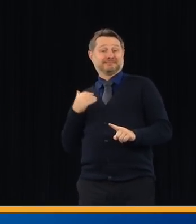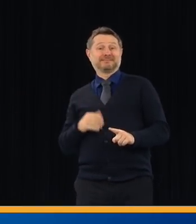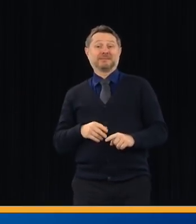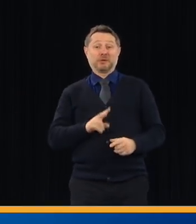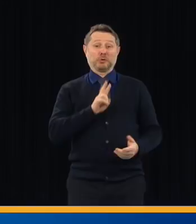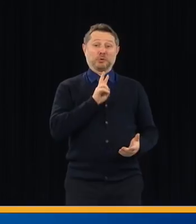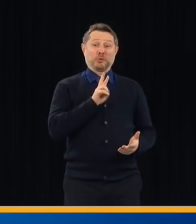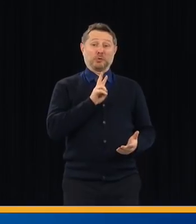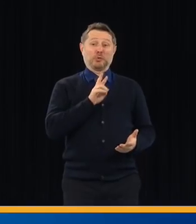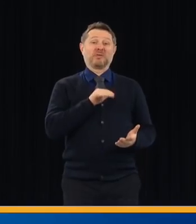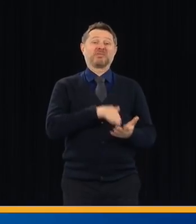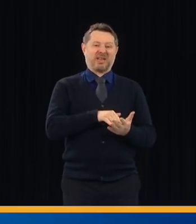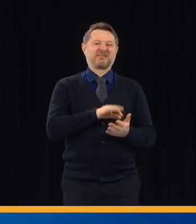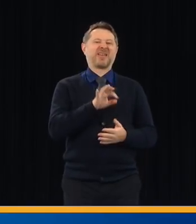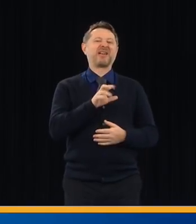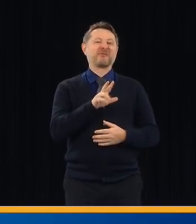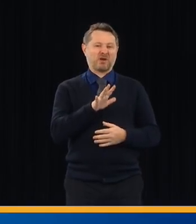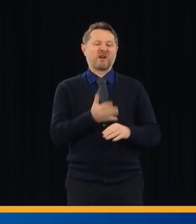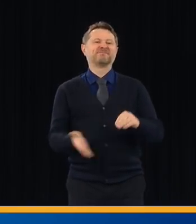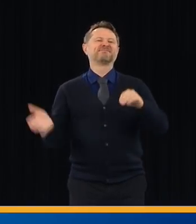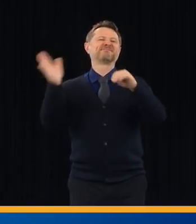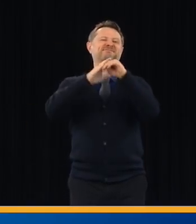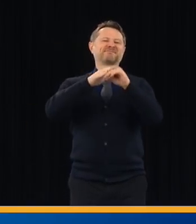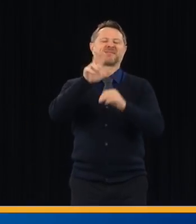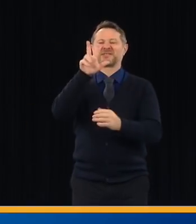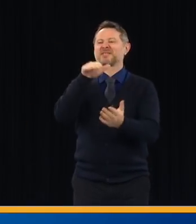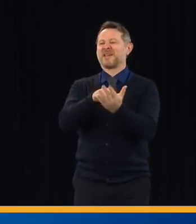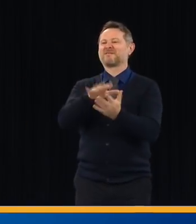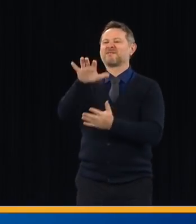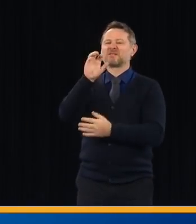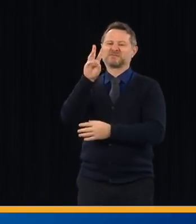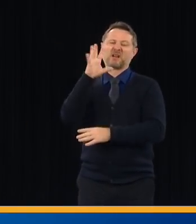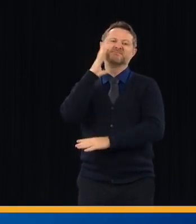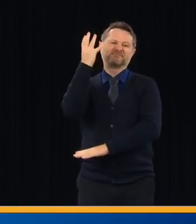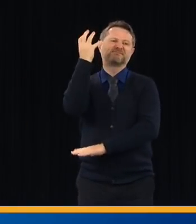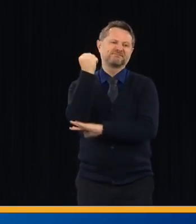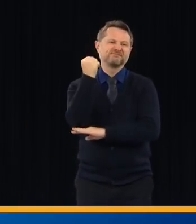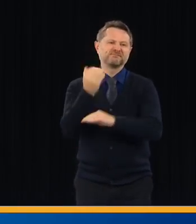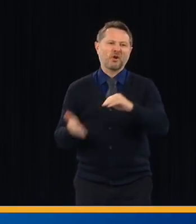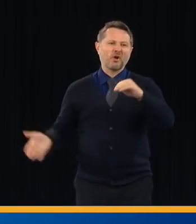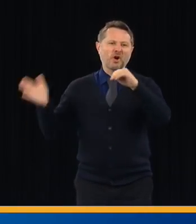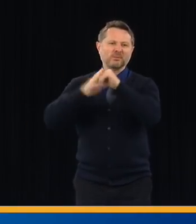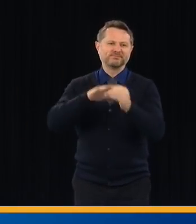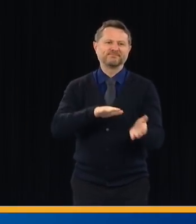all-time increase up to 3,565.